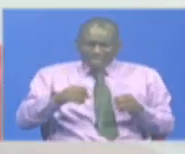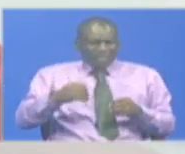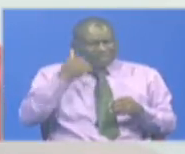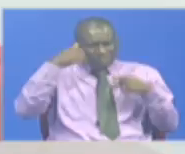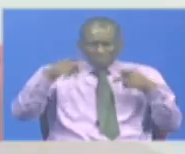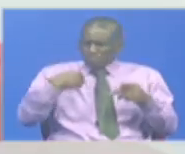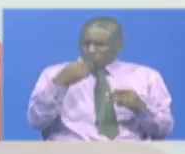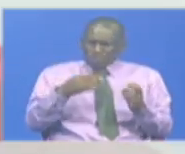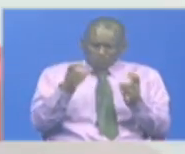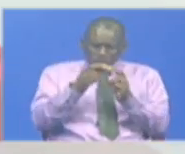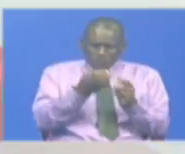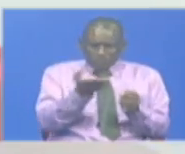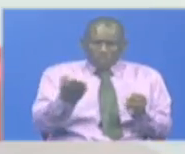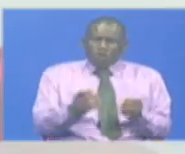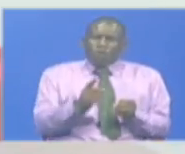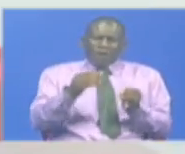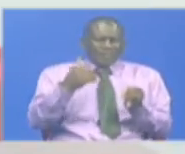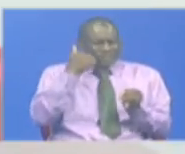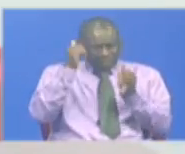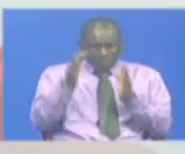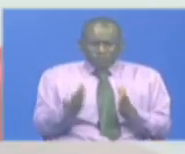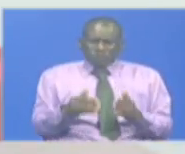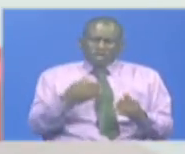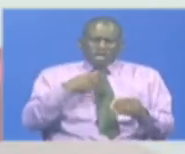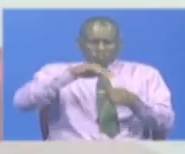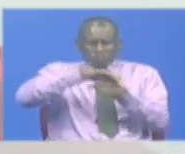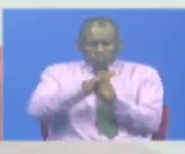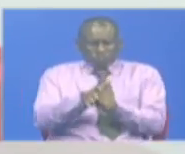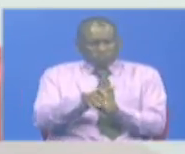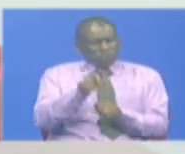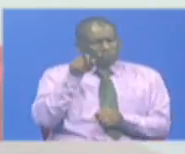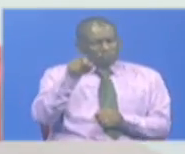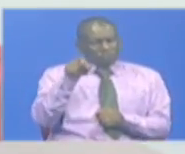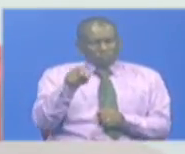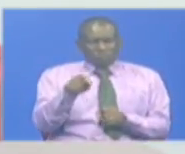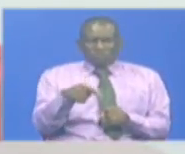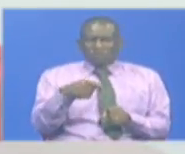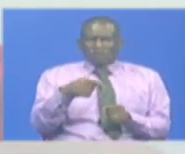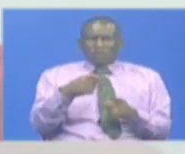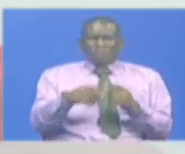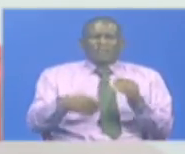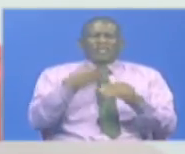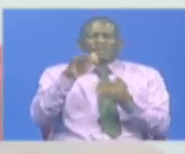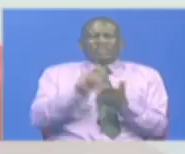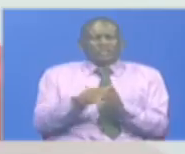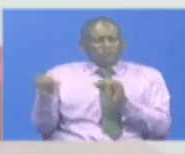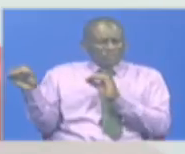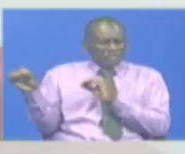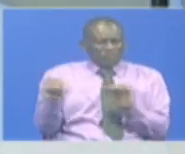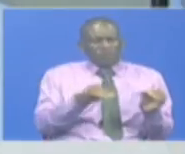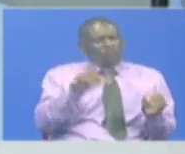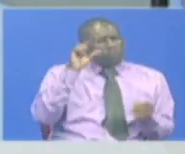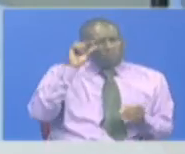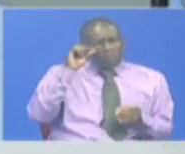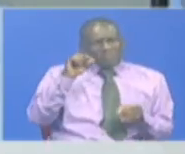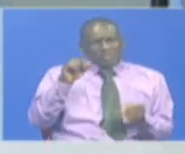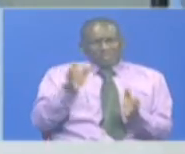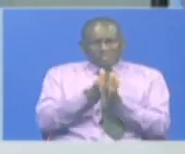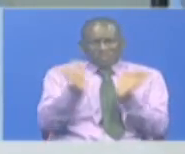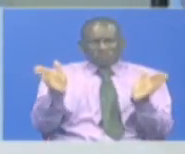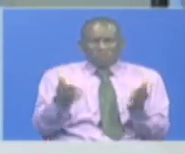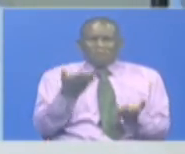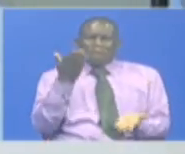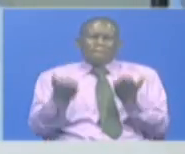was one patient who was positive eventually, but who was later on transferred to Coast General. Perhaps maybe when you